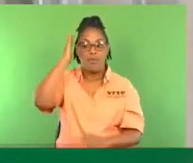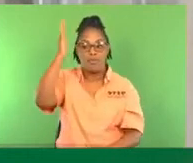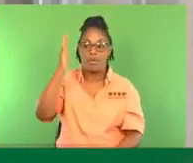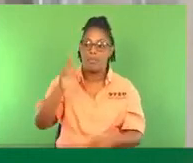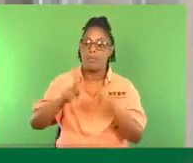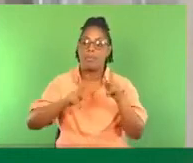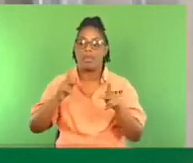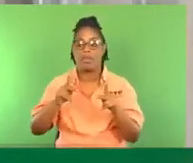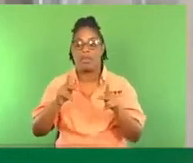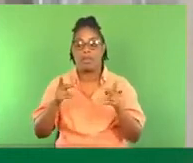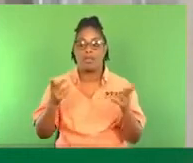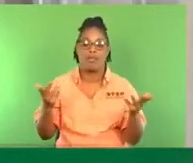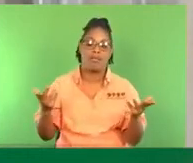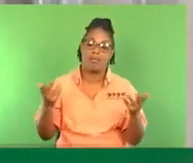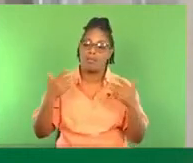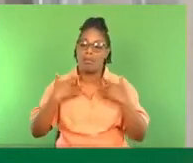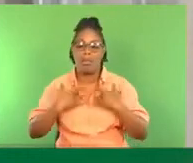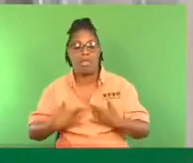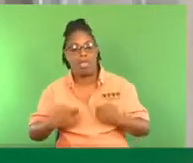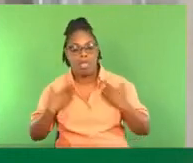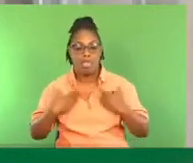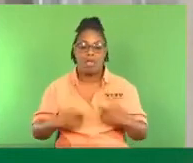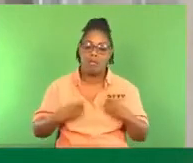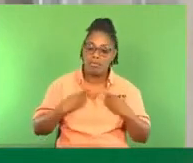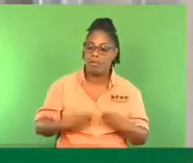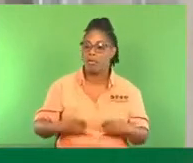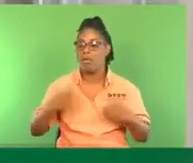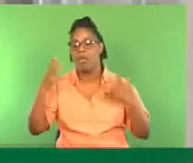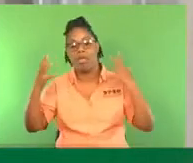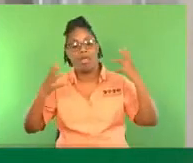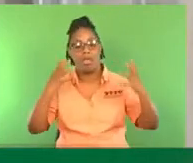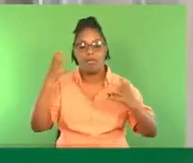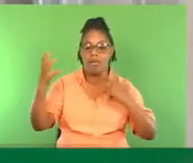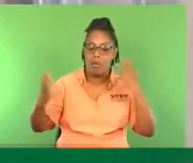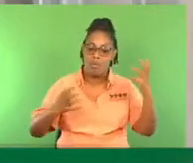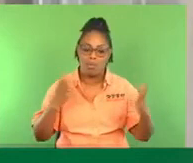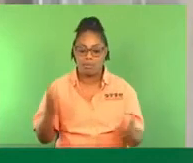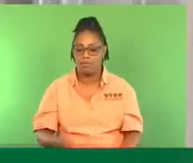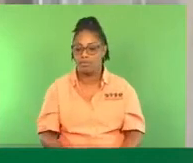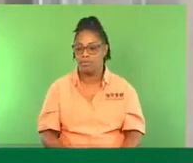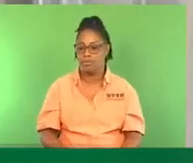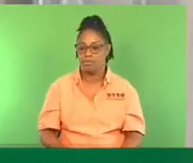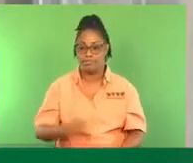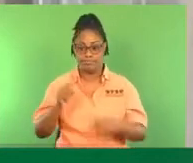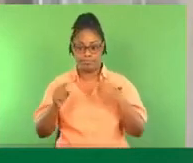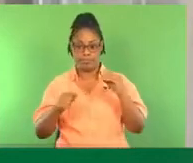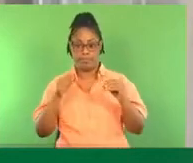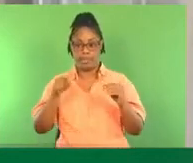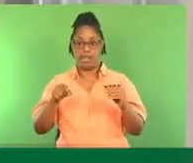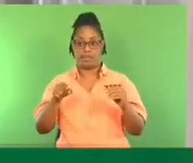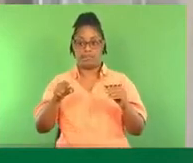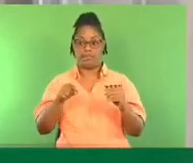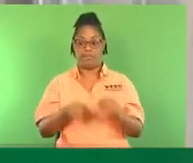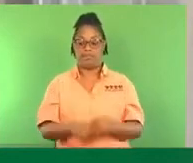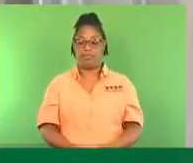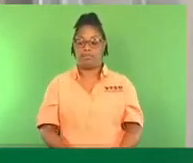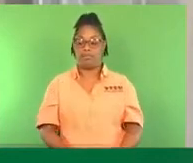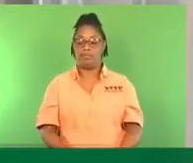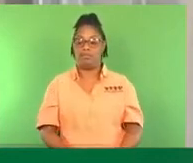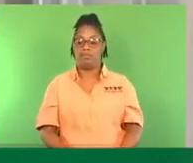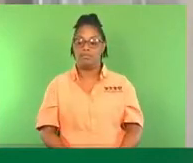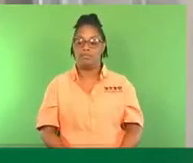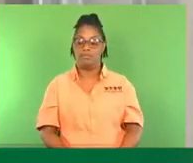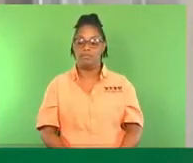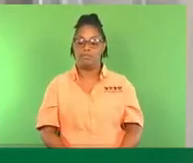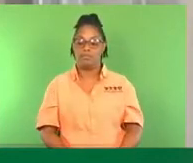in 2023 is turning out to be just as violent and bloody as 2022.